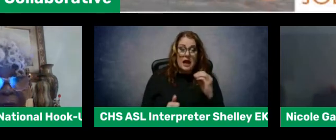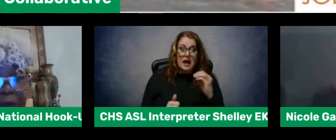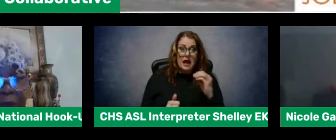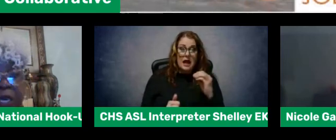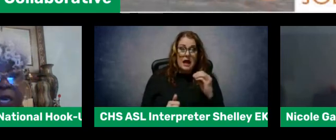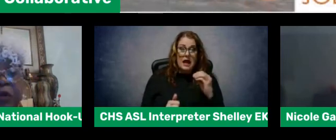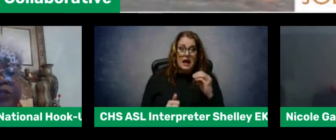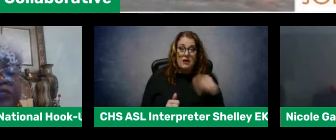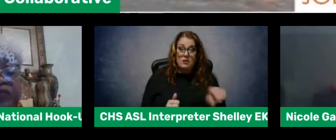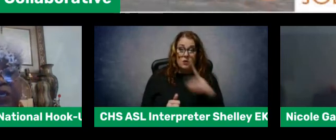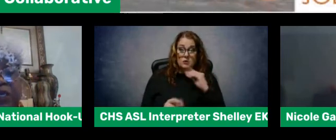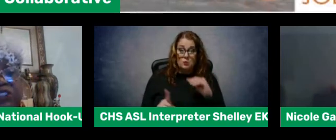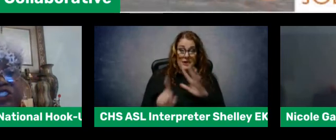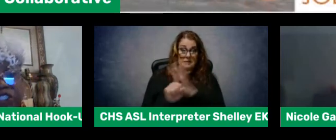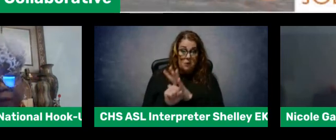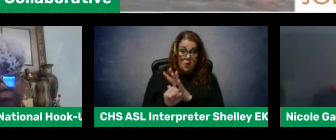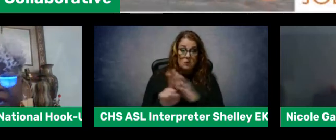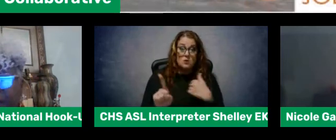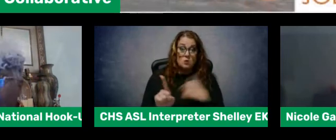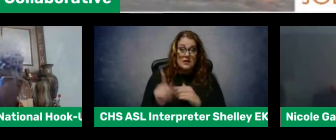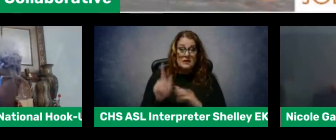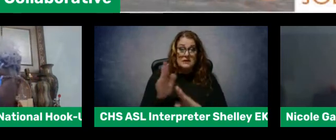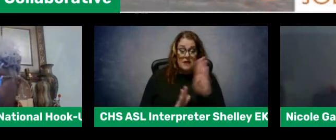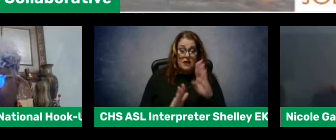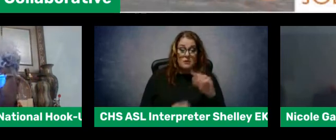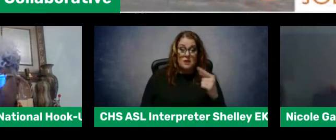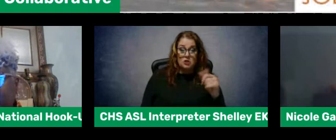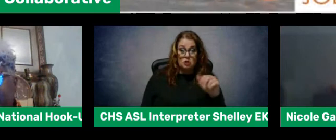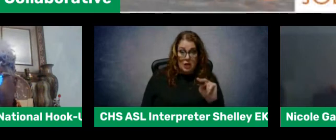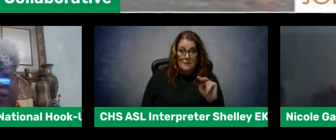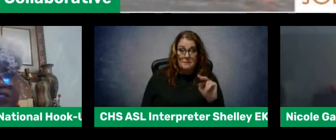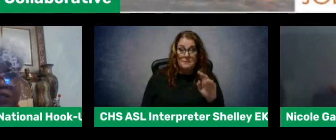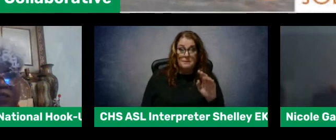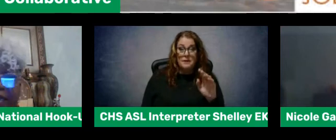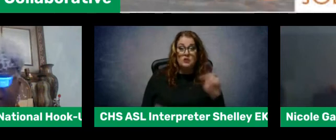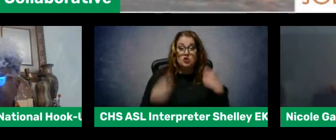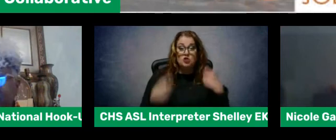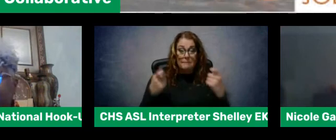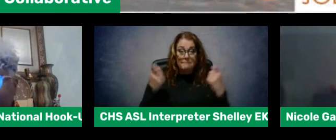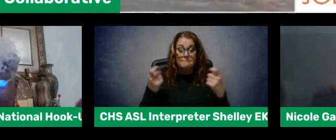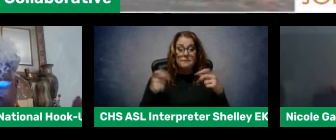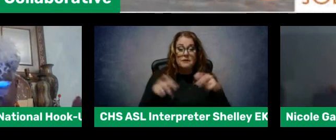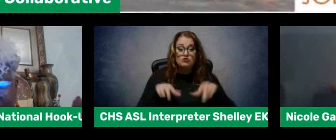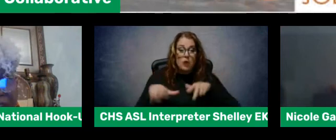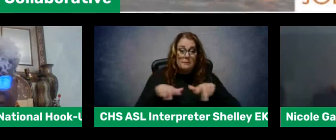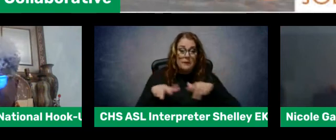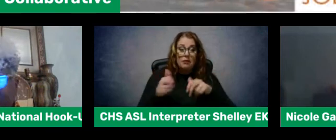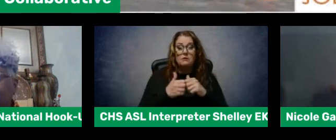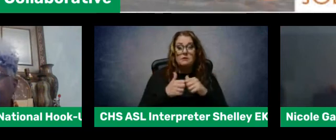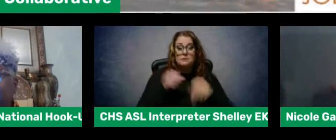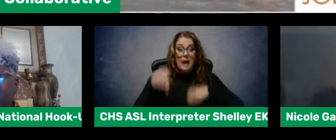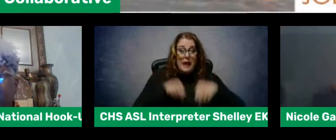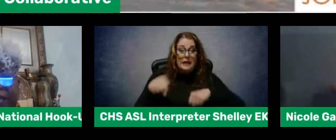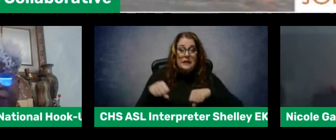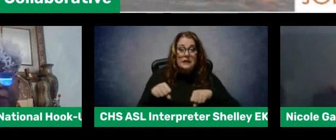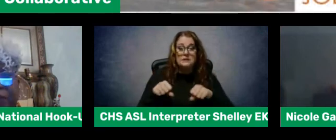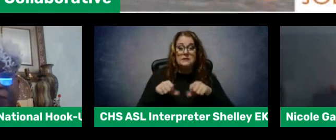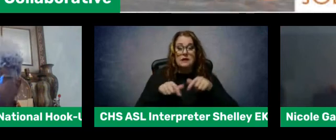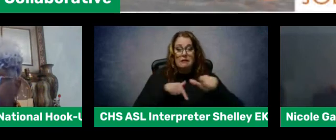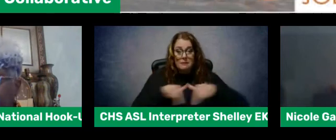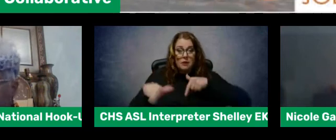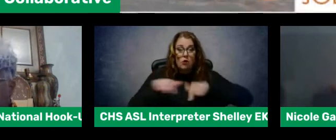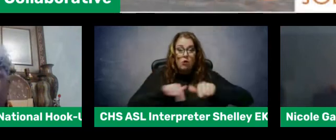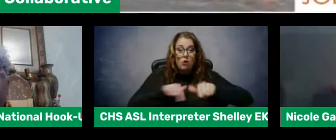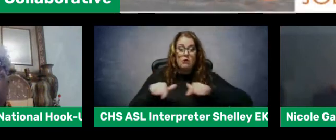been exposed. We developed a gym where we have the treadmills, the bikes, the ellipticals, and the